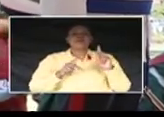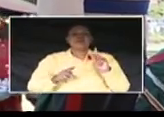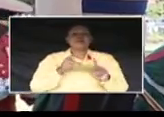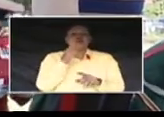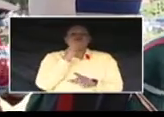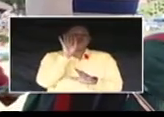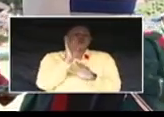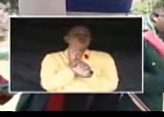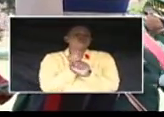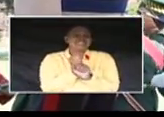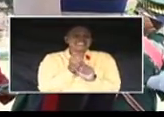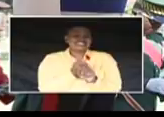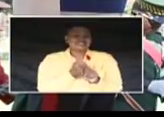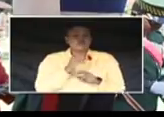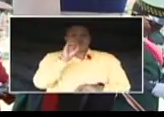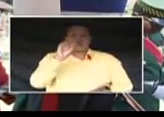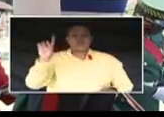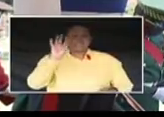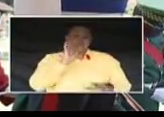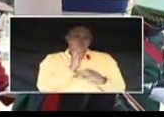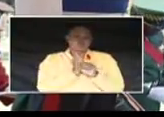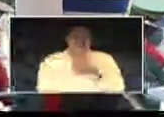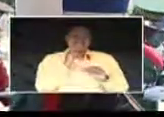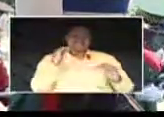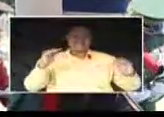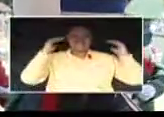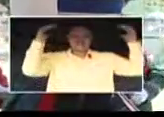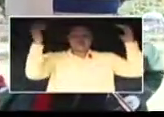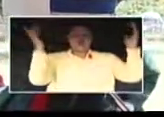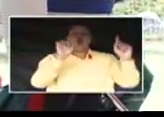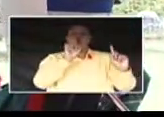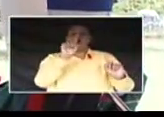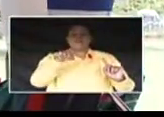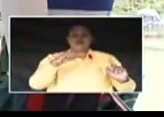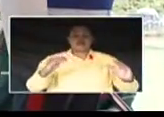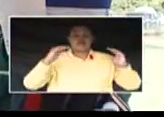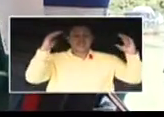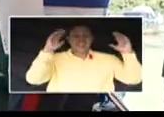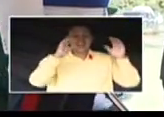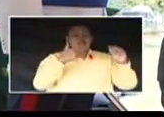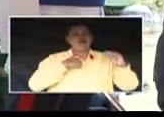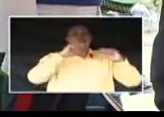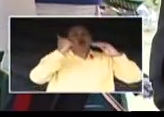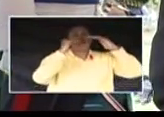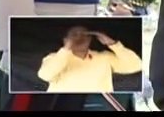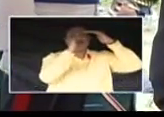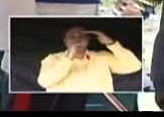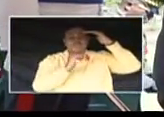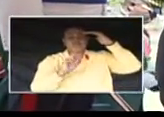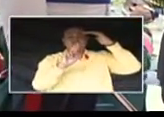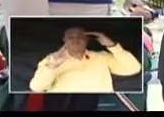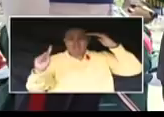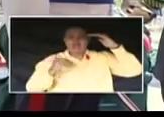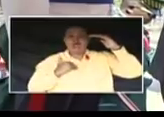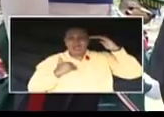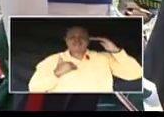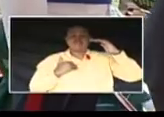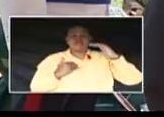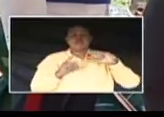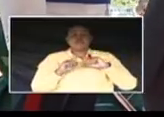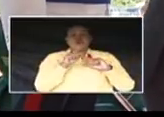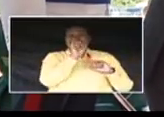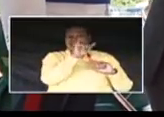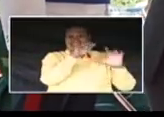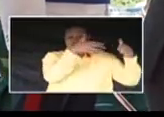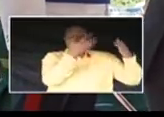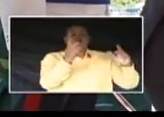receiving the Order of Distinction in the rank of Commander. So we have other recipients this morning